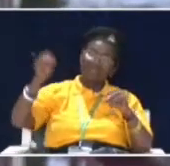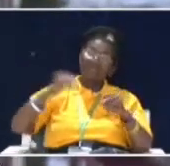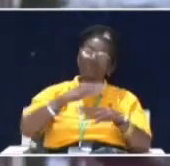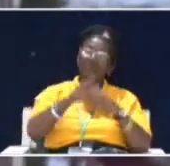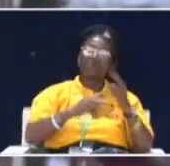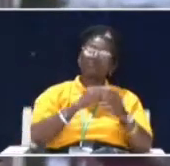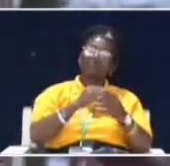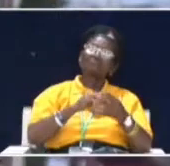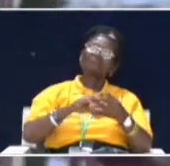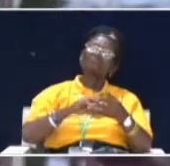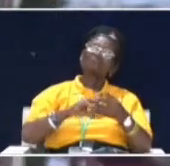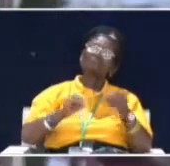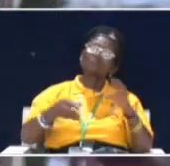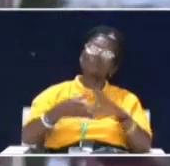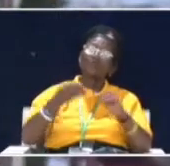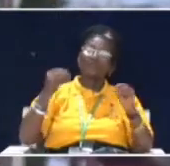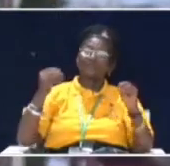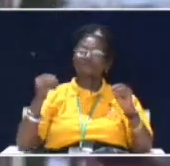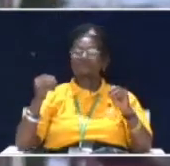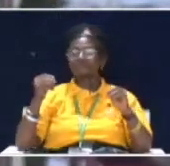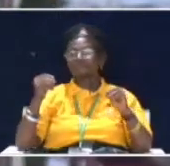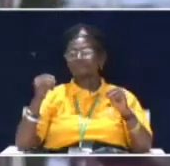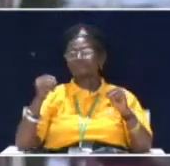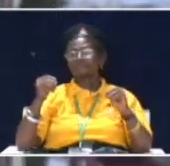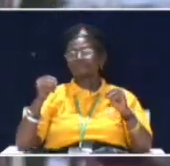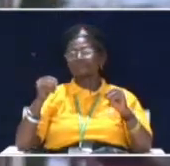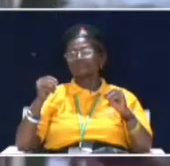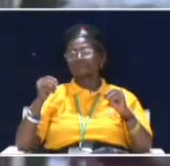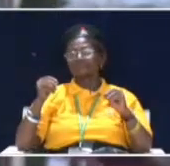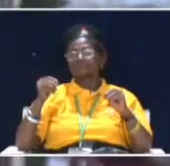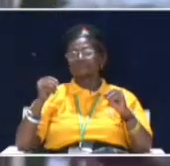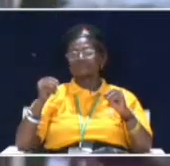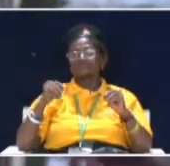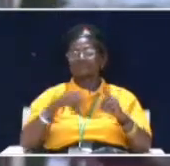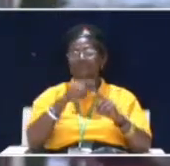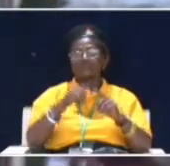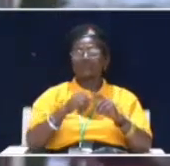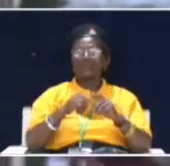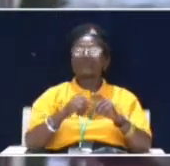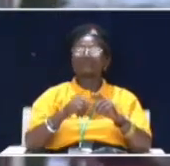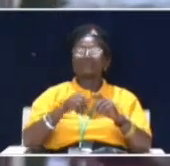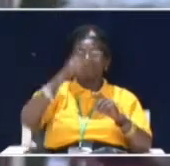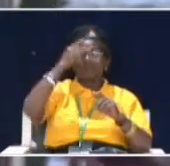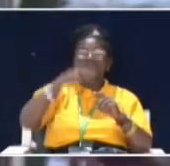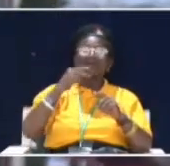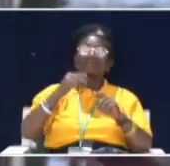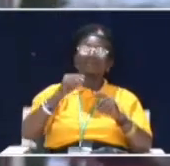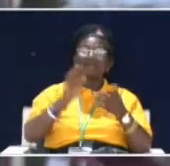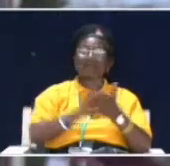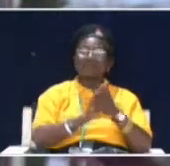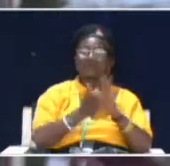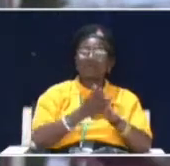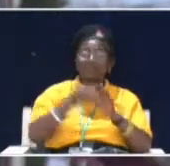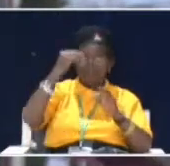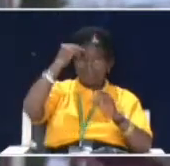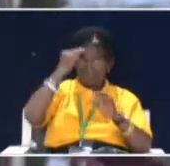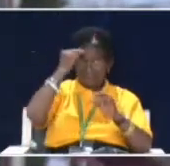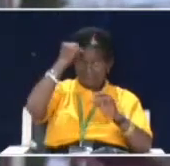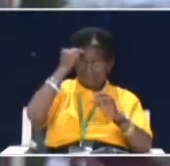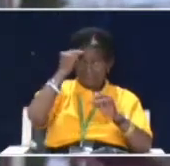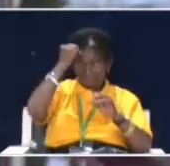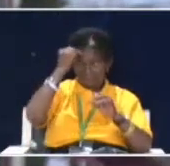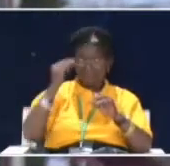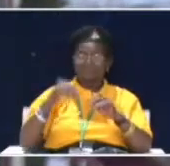Iwe Daniel ori ikerin lati ese kini de pari. When Nebuchadnezzar became mad, nigba ti